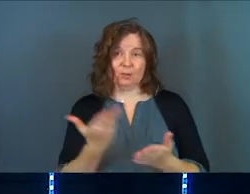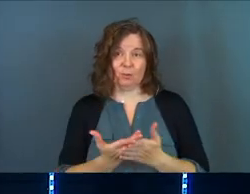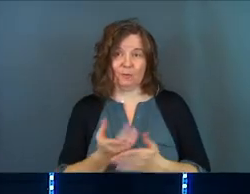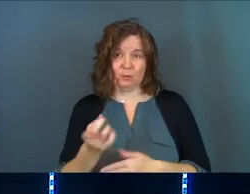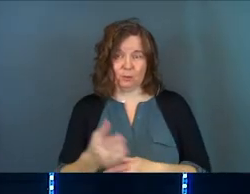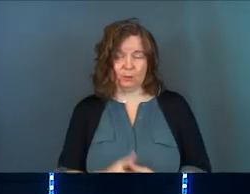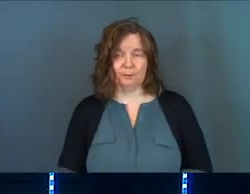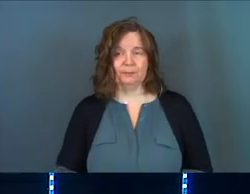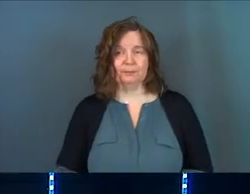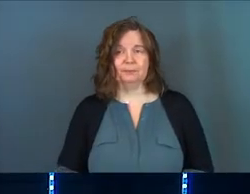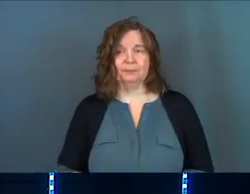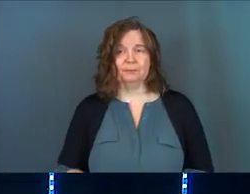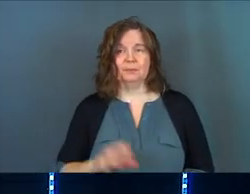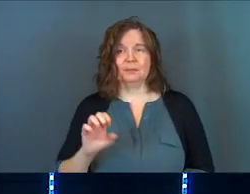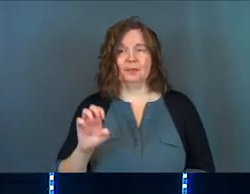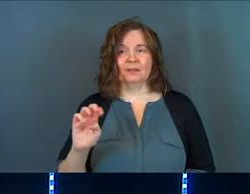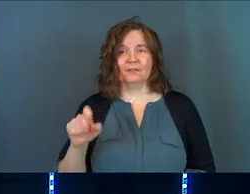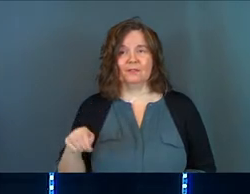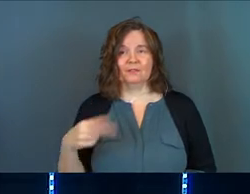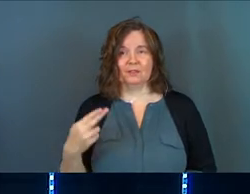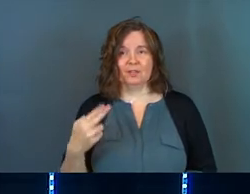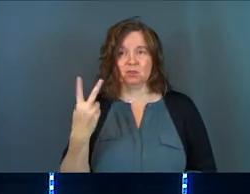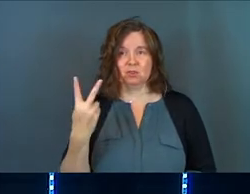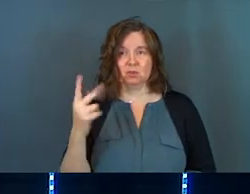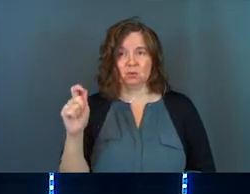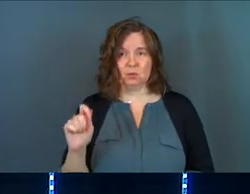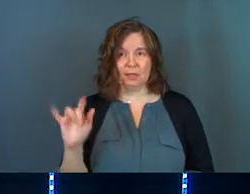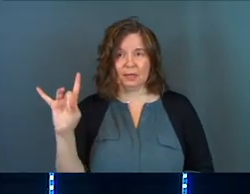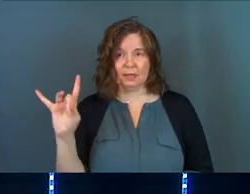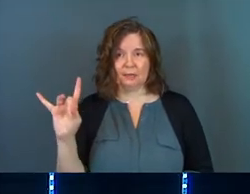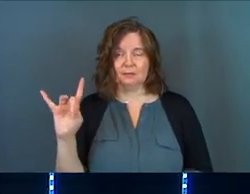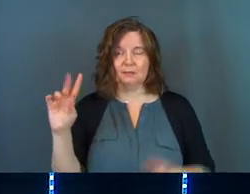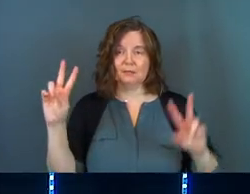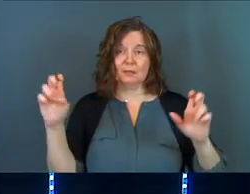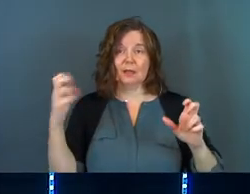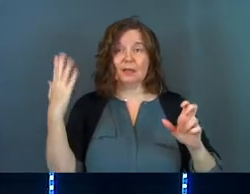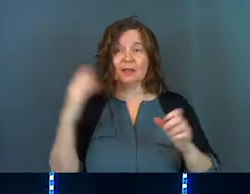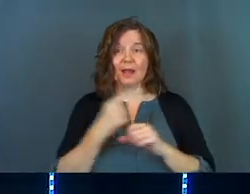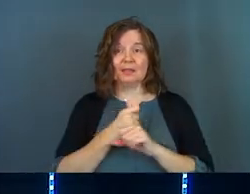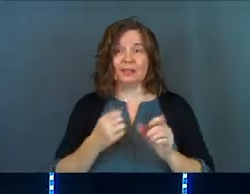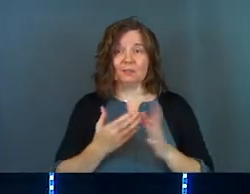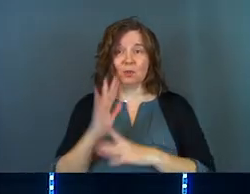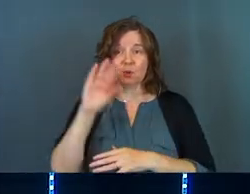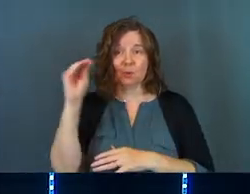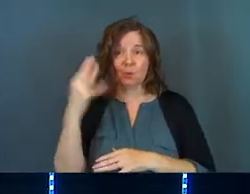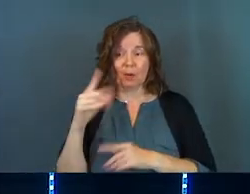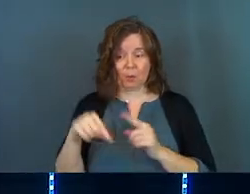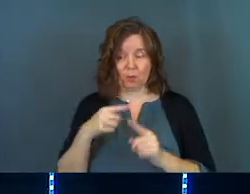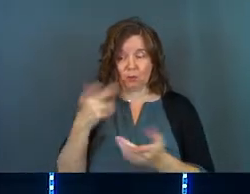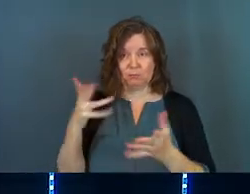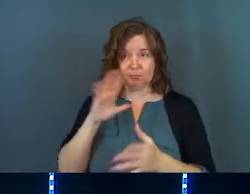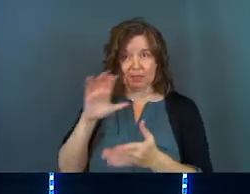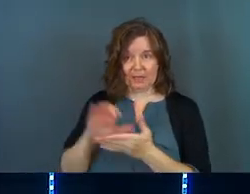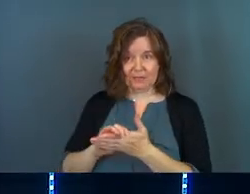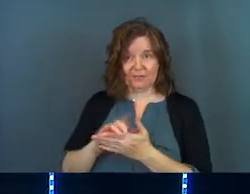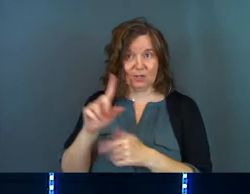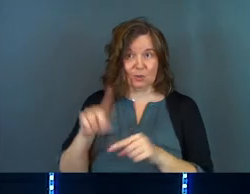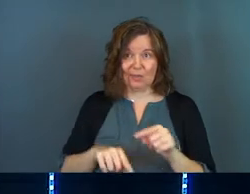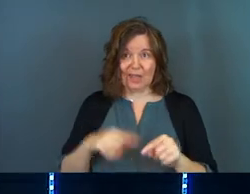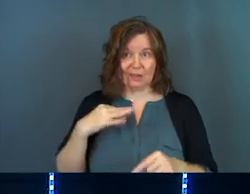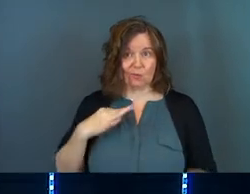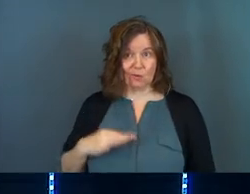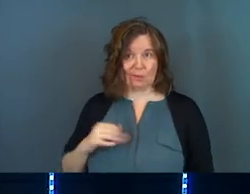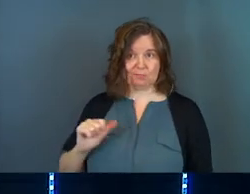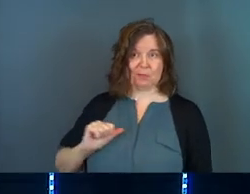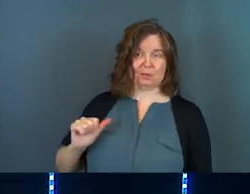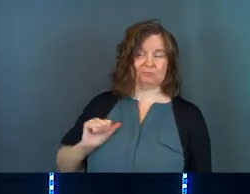you. Ephesians 2 verse 8, God saved you by his grace when you believed. And you can't take credit